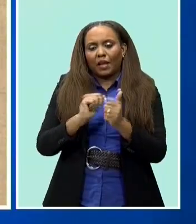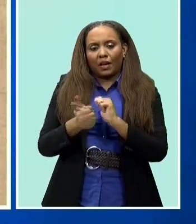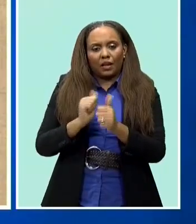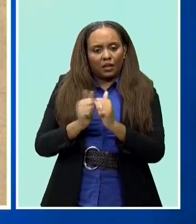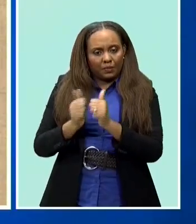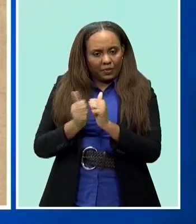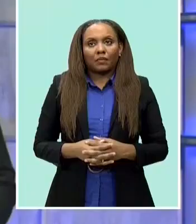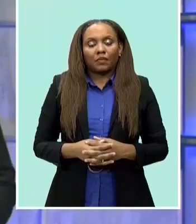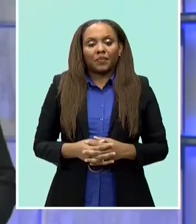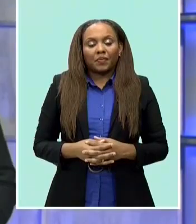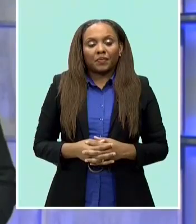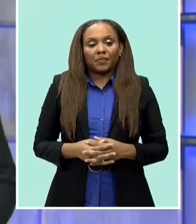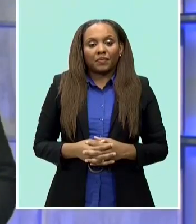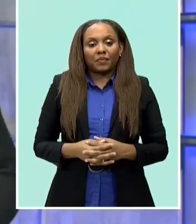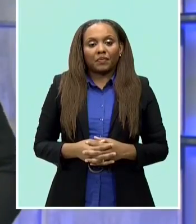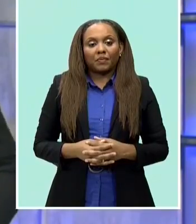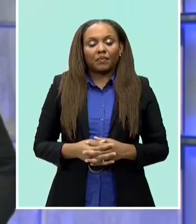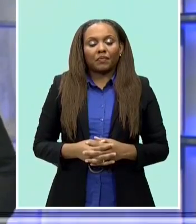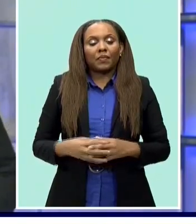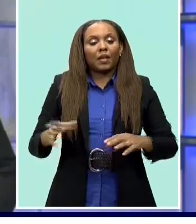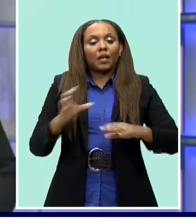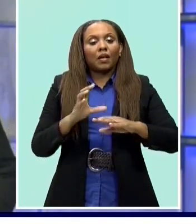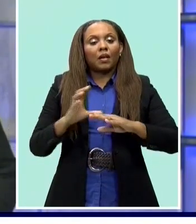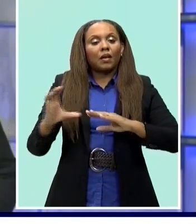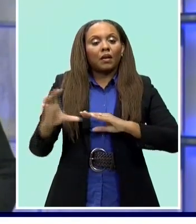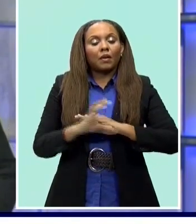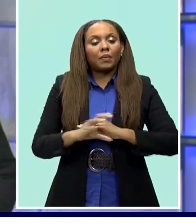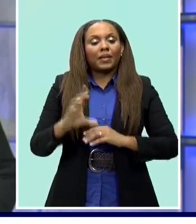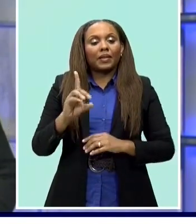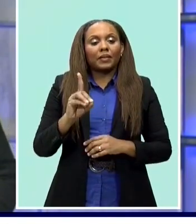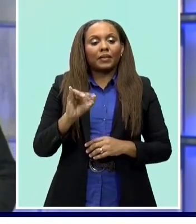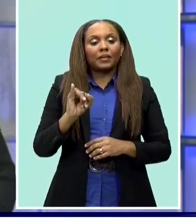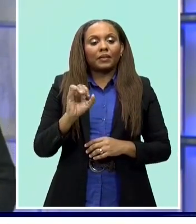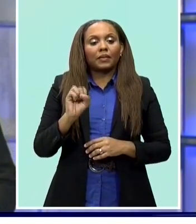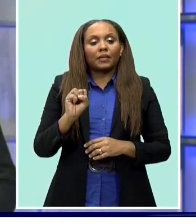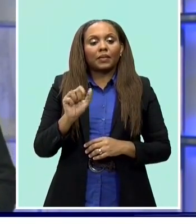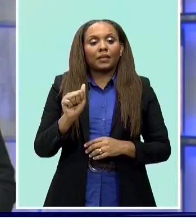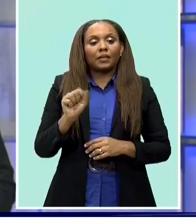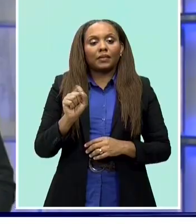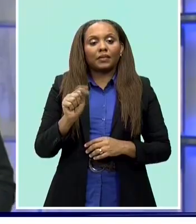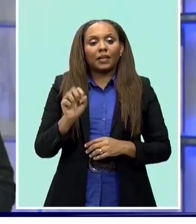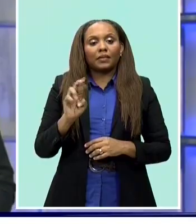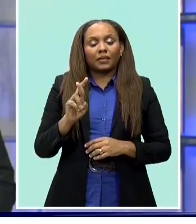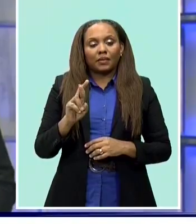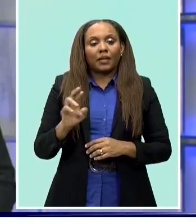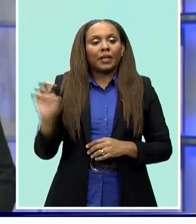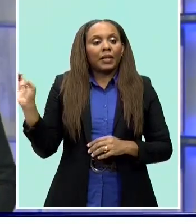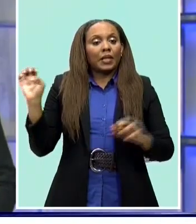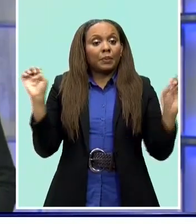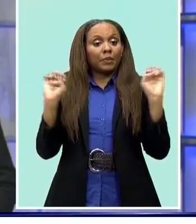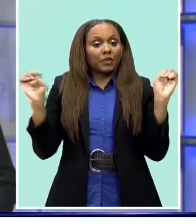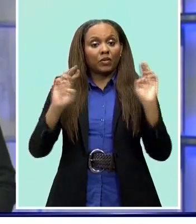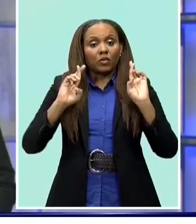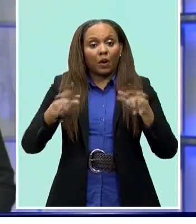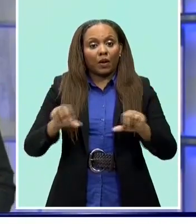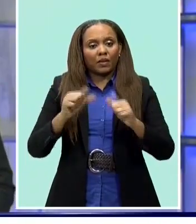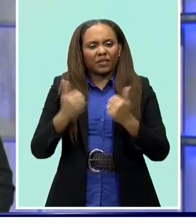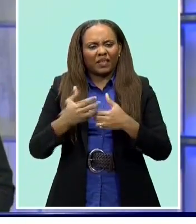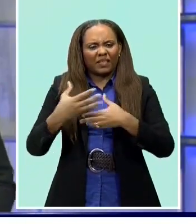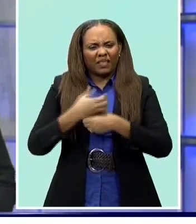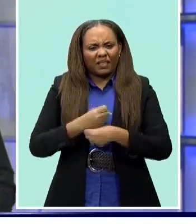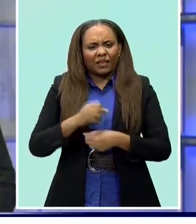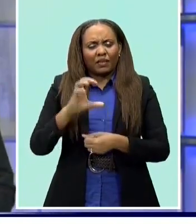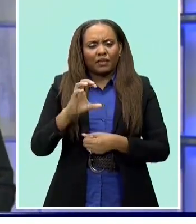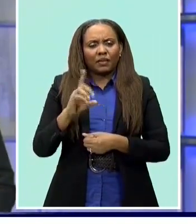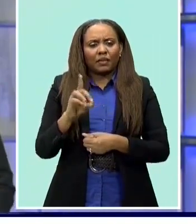within their own right. Checking in with our regional neighbors now, the Caribbean Disaster Emergency Response Agency and the islands of the